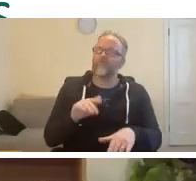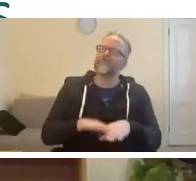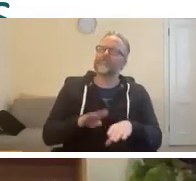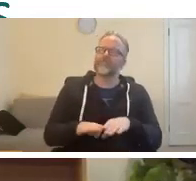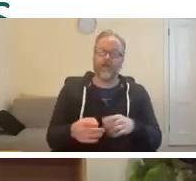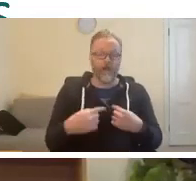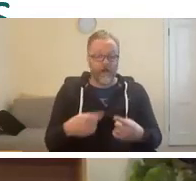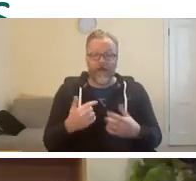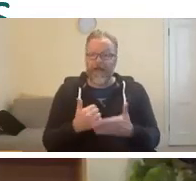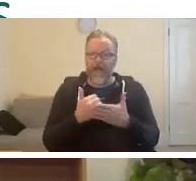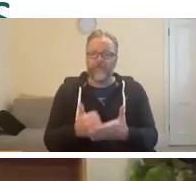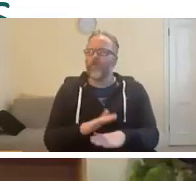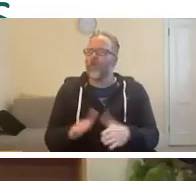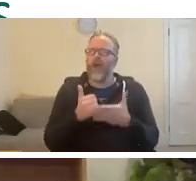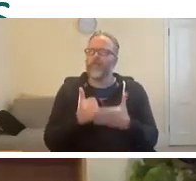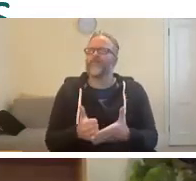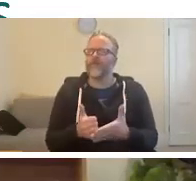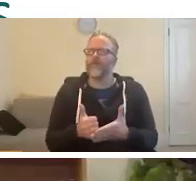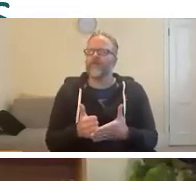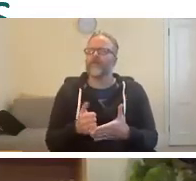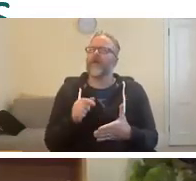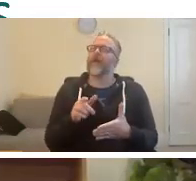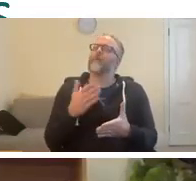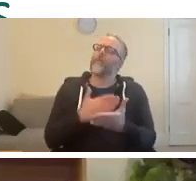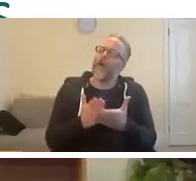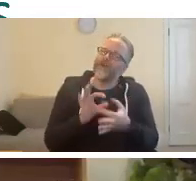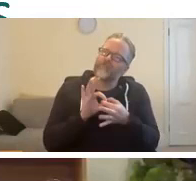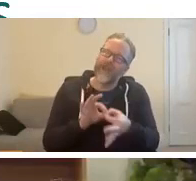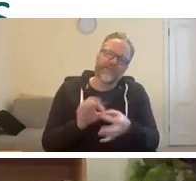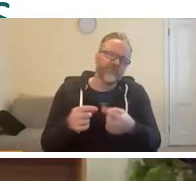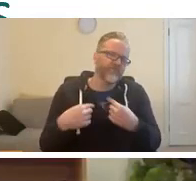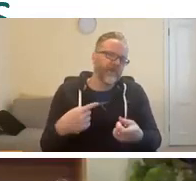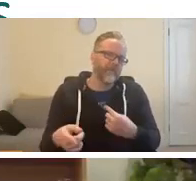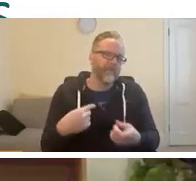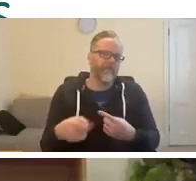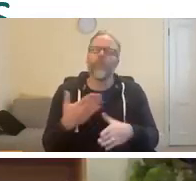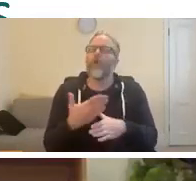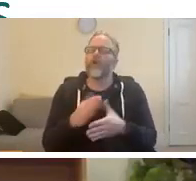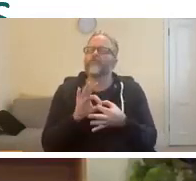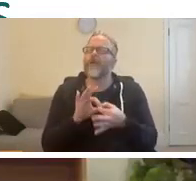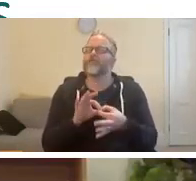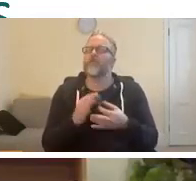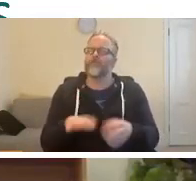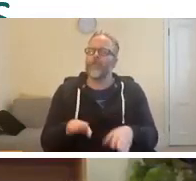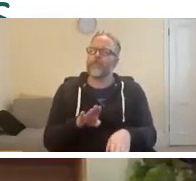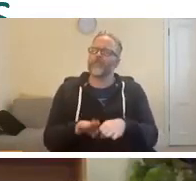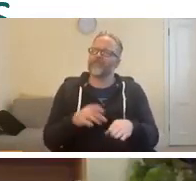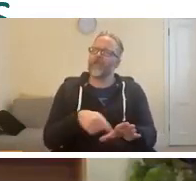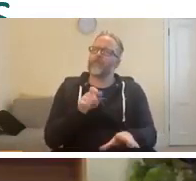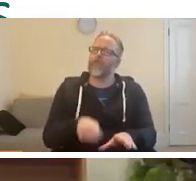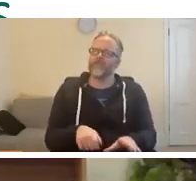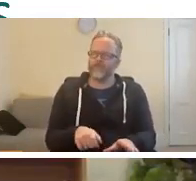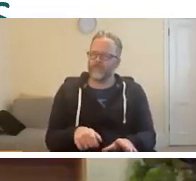that a helpful or unhelpful element of the relationship, the working relationship between the practitioner and the young